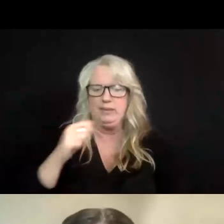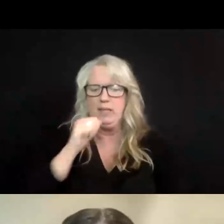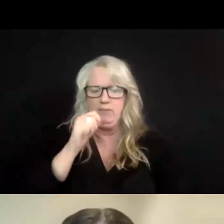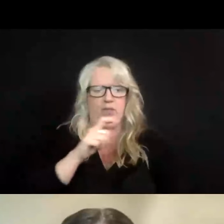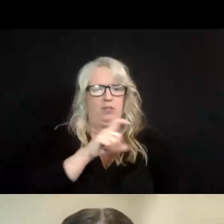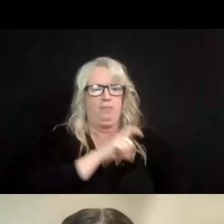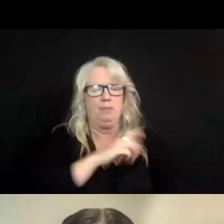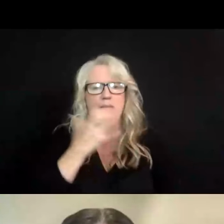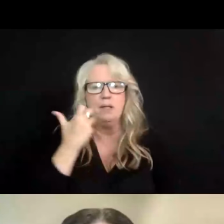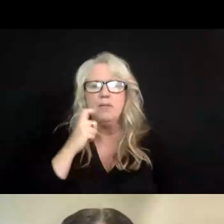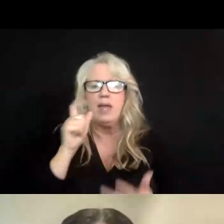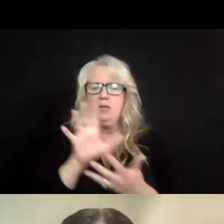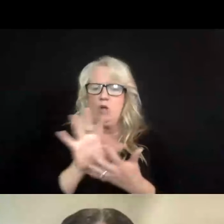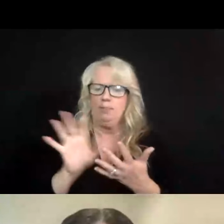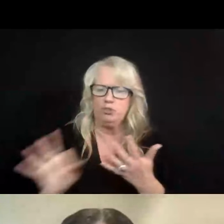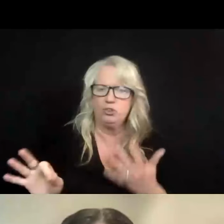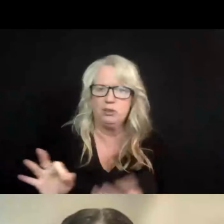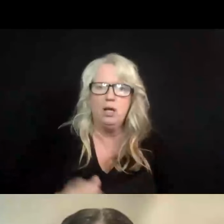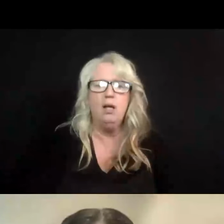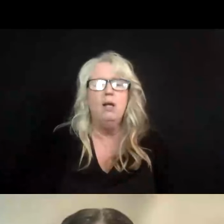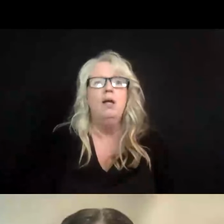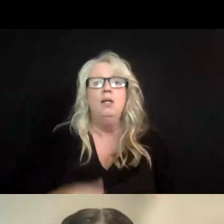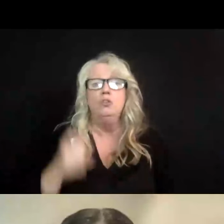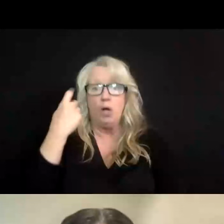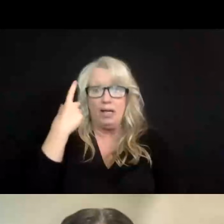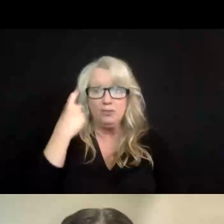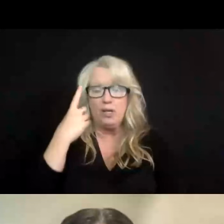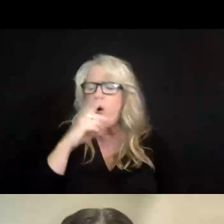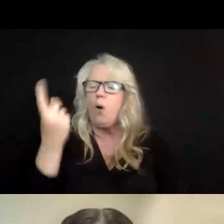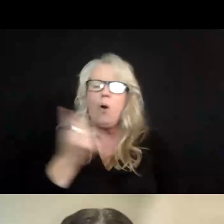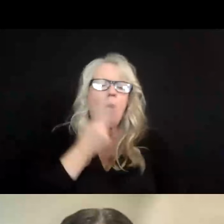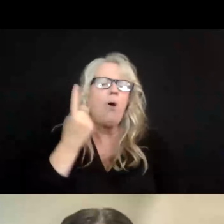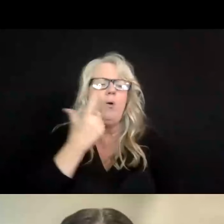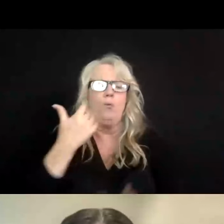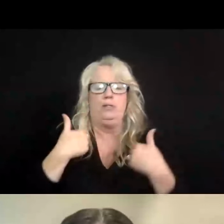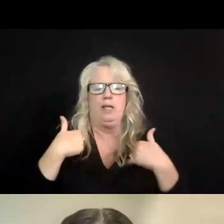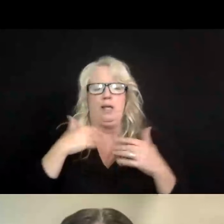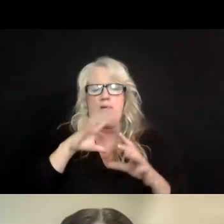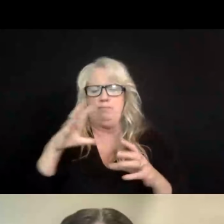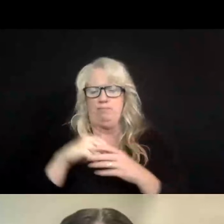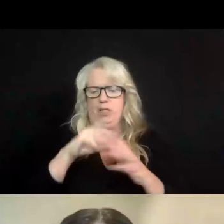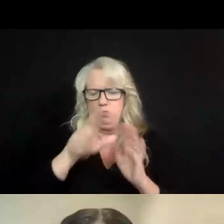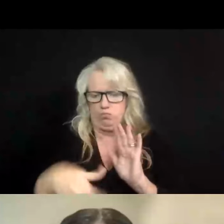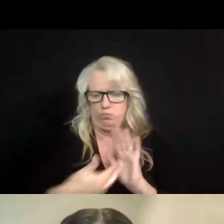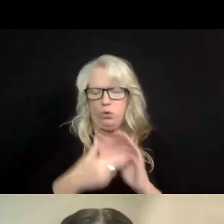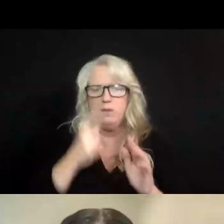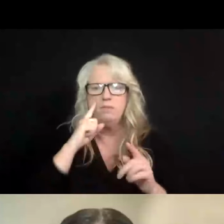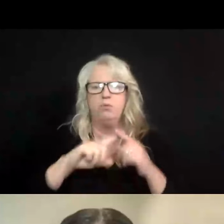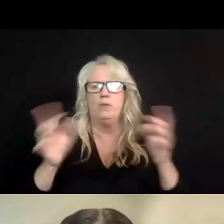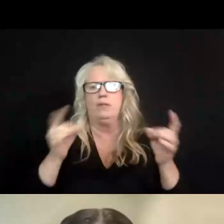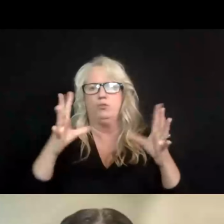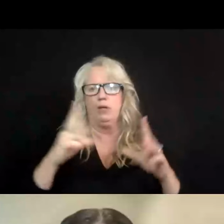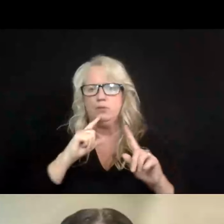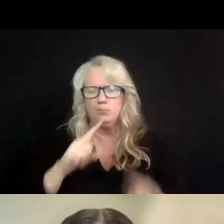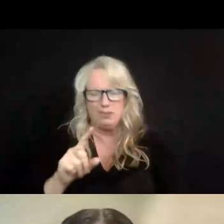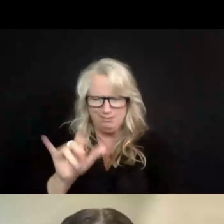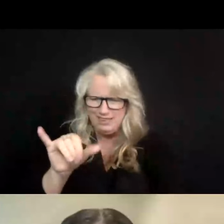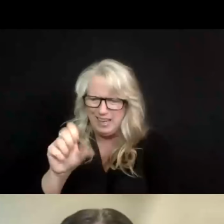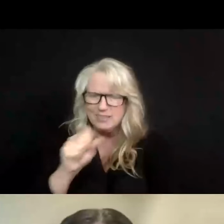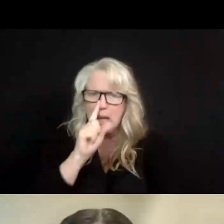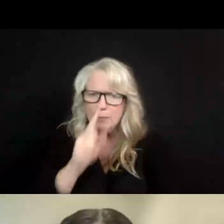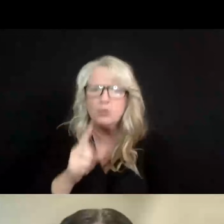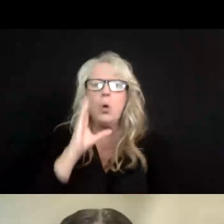crisis response option. I mean, law enforcement will always have a role to play in a crisis response system. Absolutely. There are